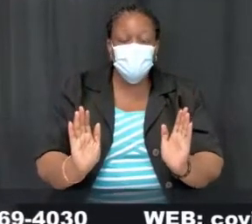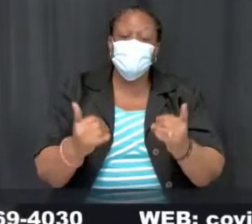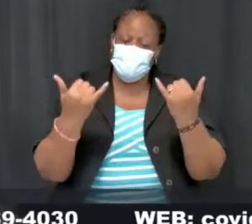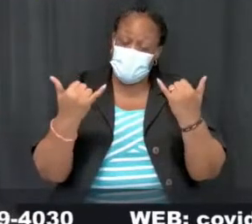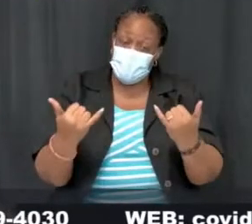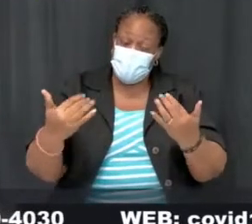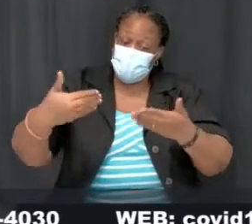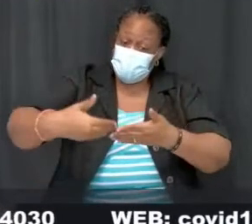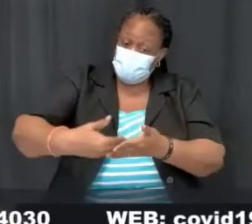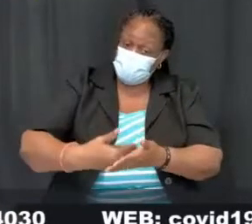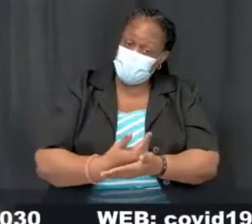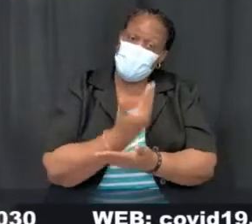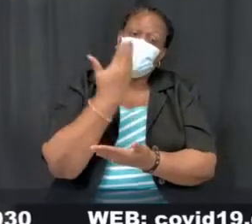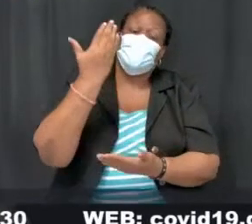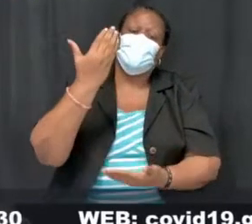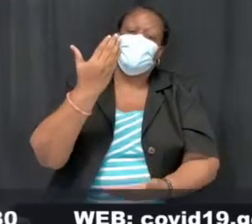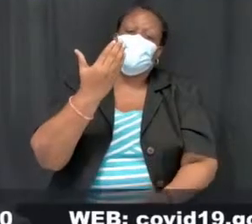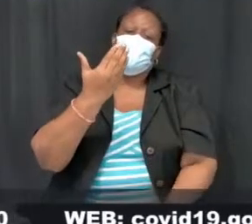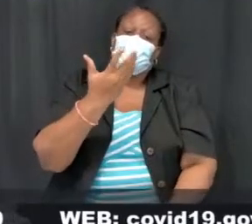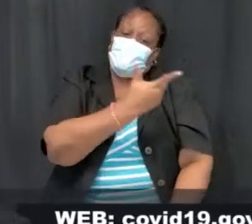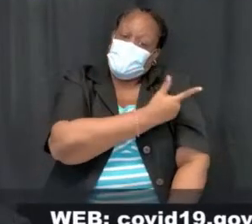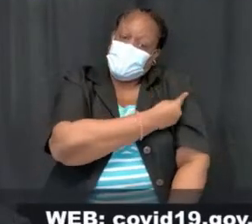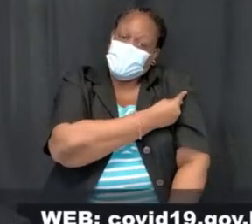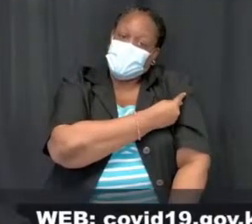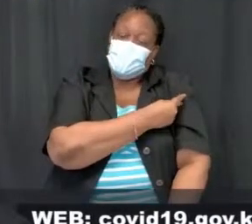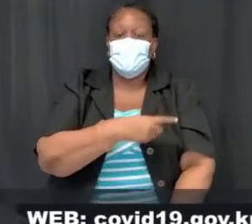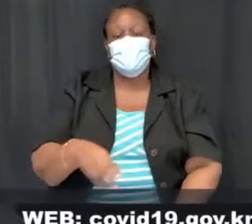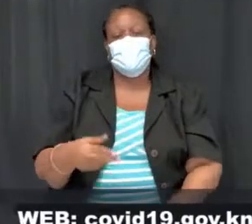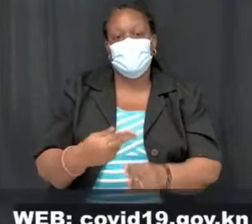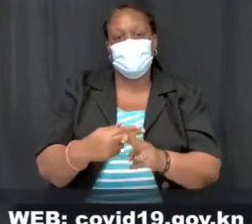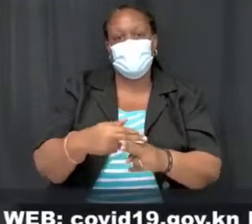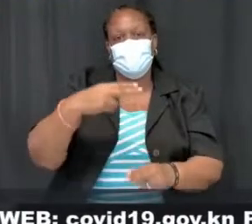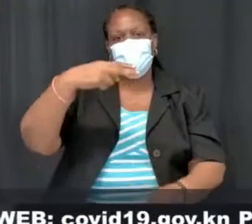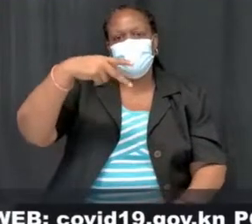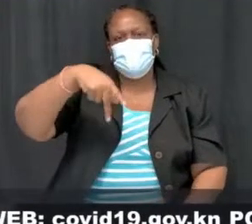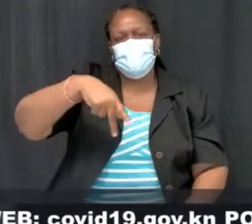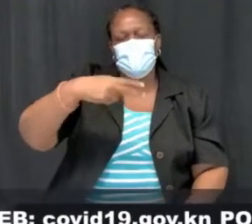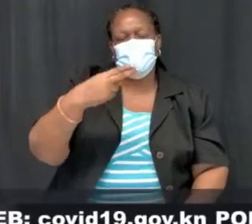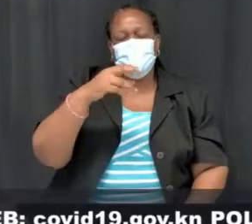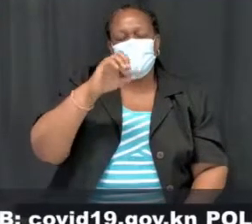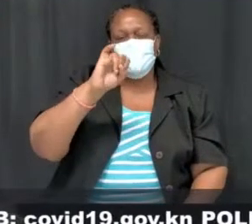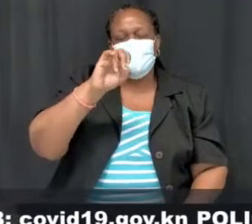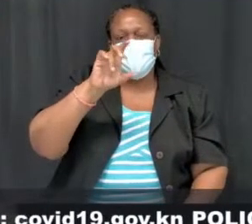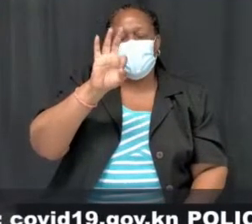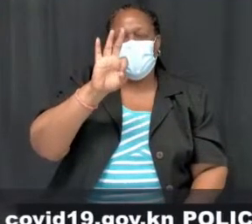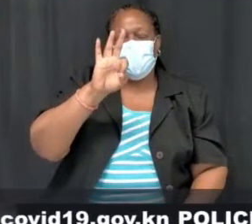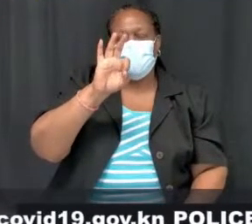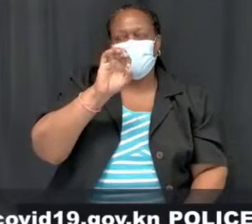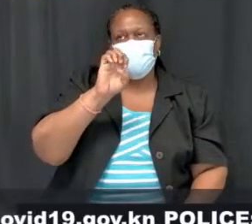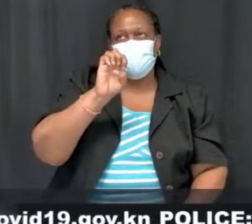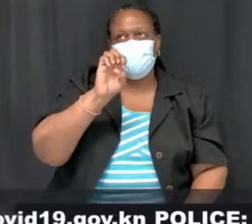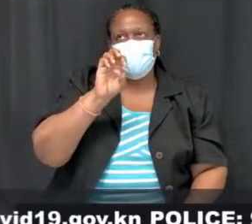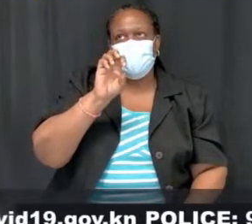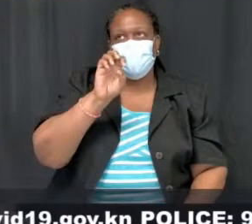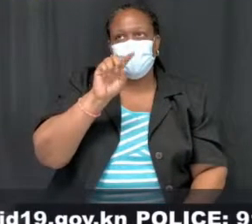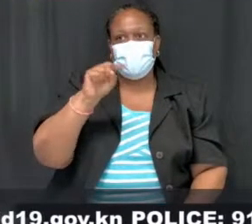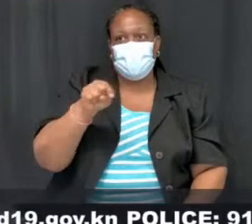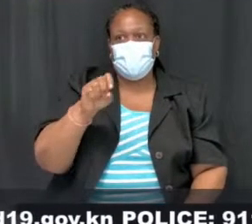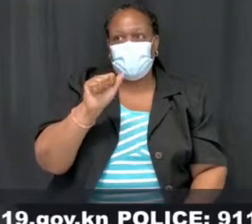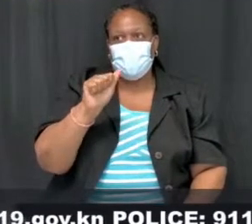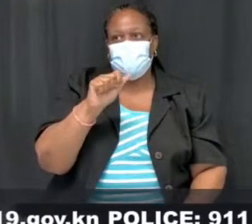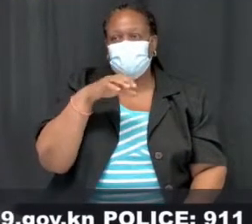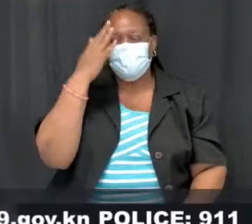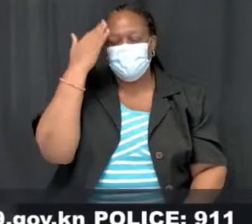Pfizer-BioNTech that arrived in the Federation, and I ask everyone to continue to show up at the health centers to